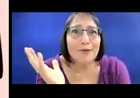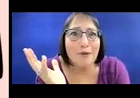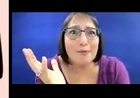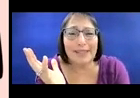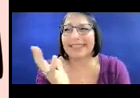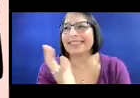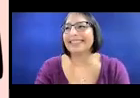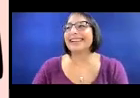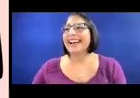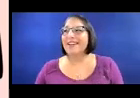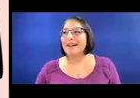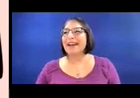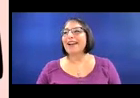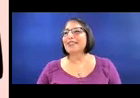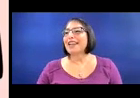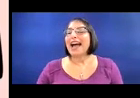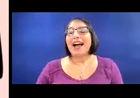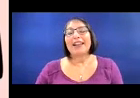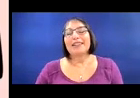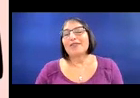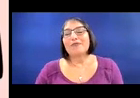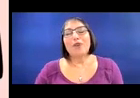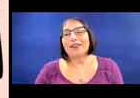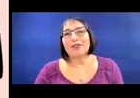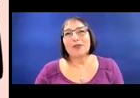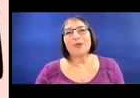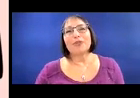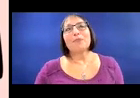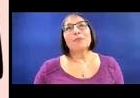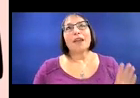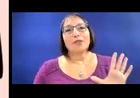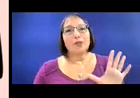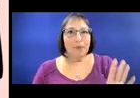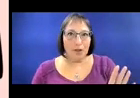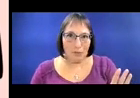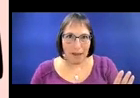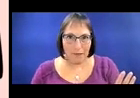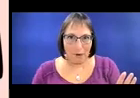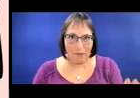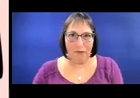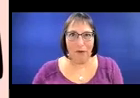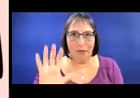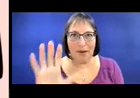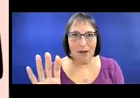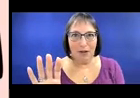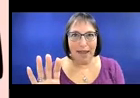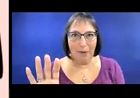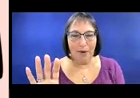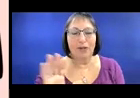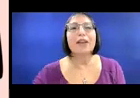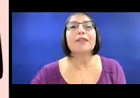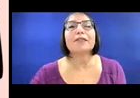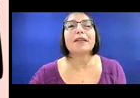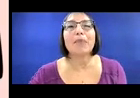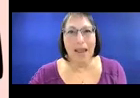Zoom. Oh, my gosh, trying to use a two-dimensional platform for a three-dimensional language